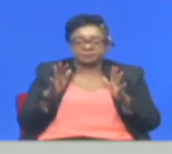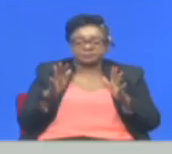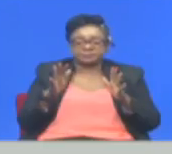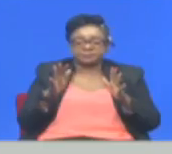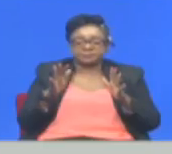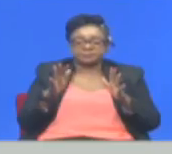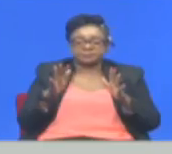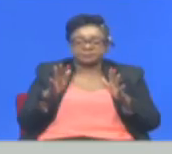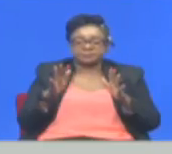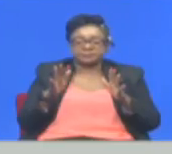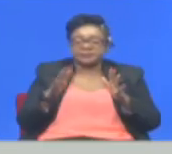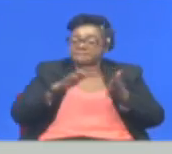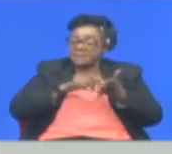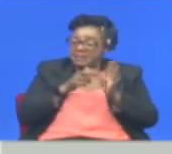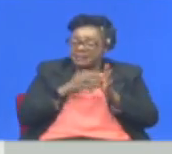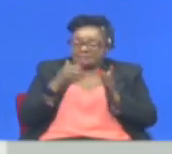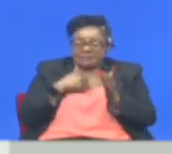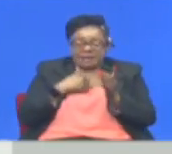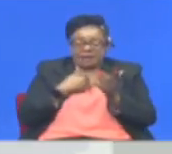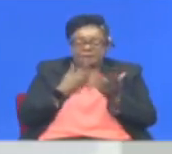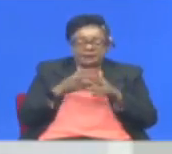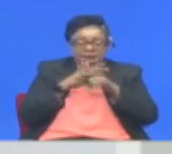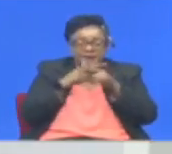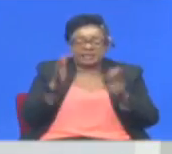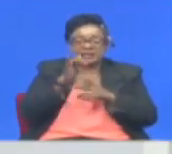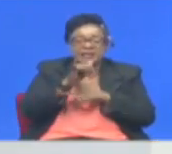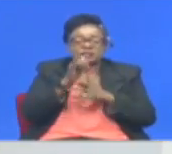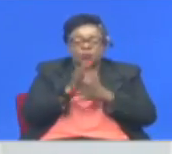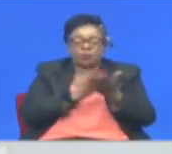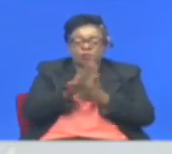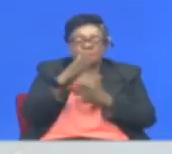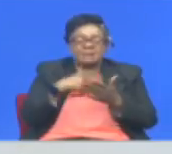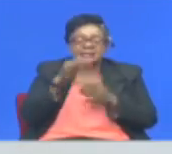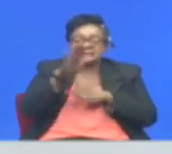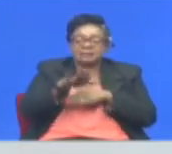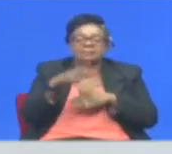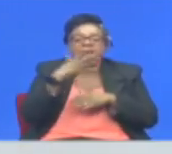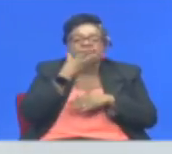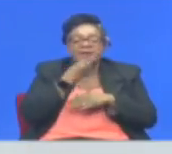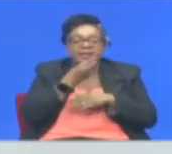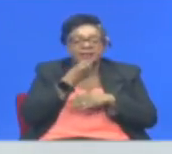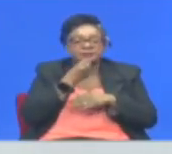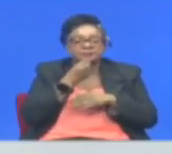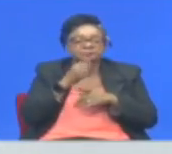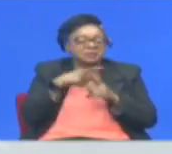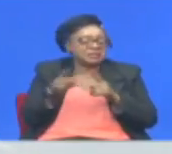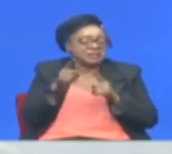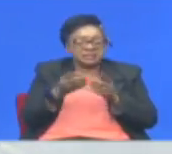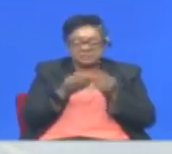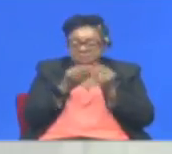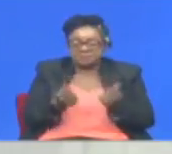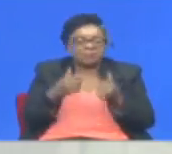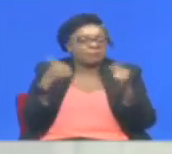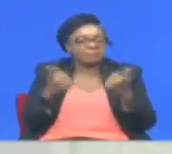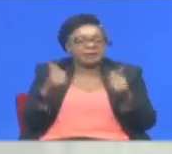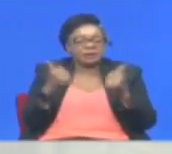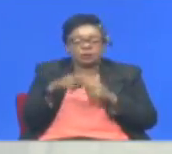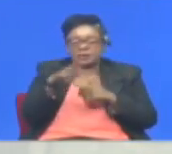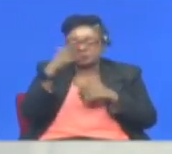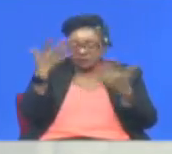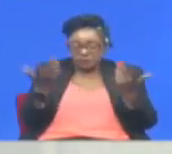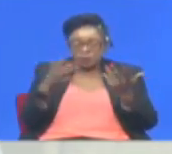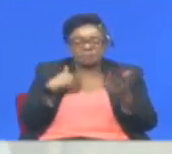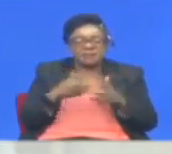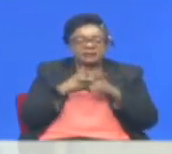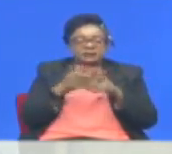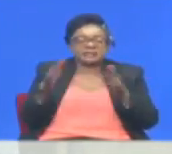stepfather. He has an own ski lift and a small mountain called Hansberg. And there I started skiing. And yeah,